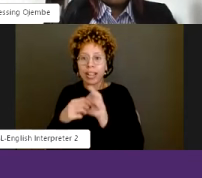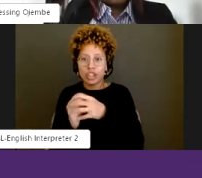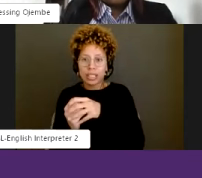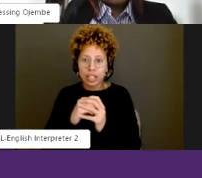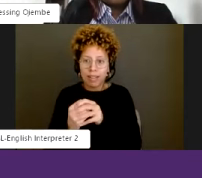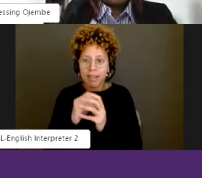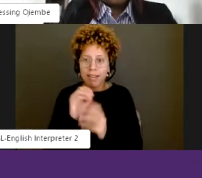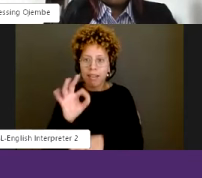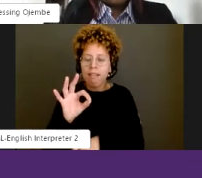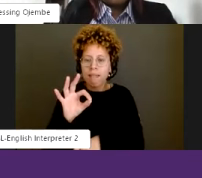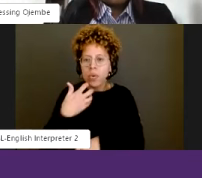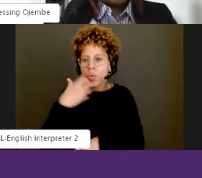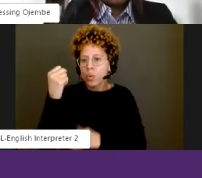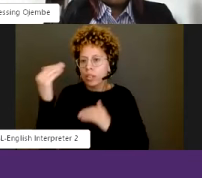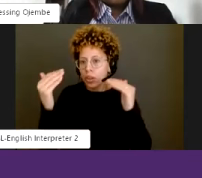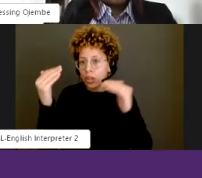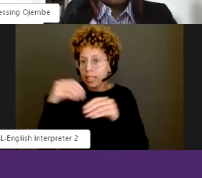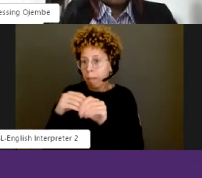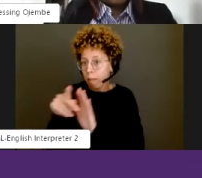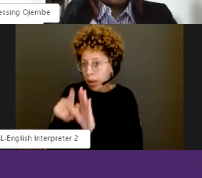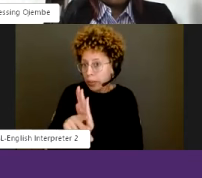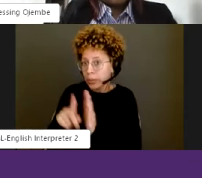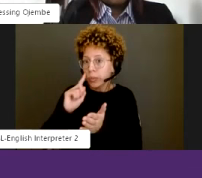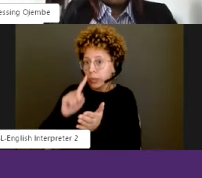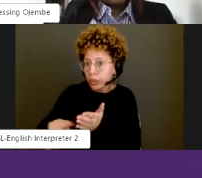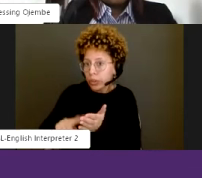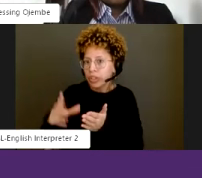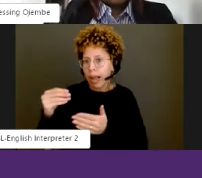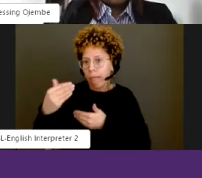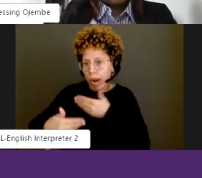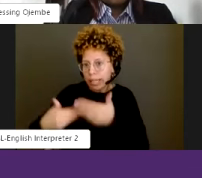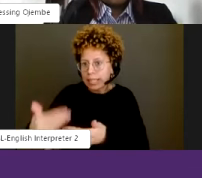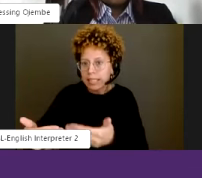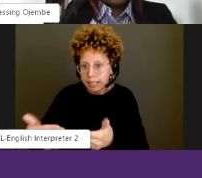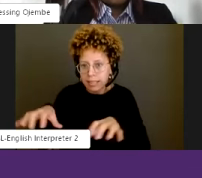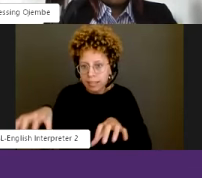of older adults in policy, research, and practice.